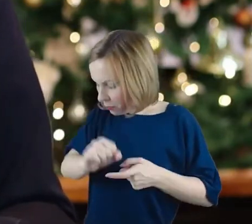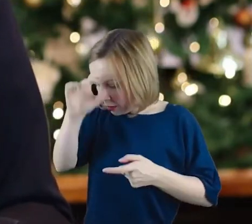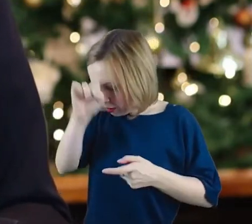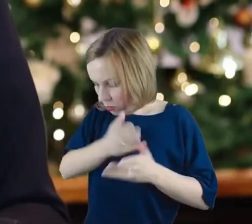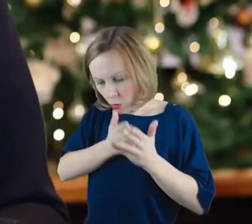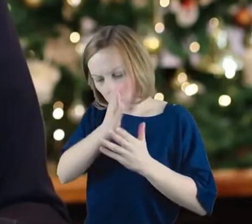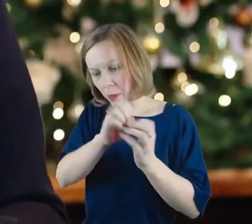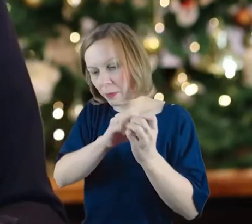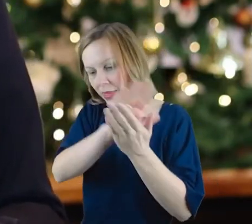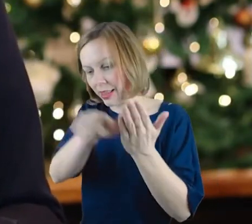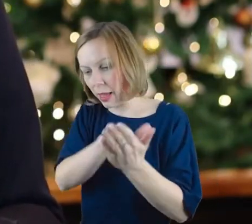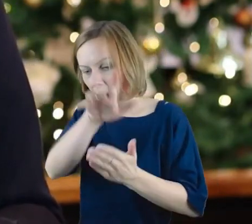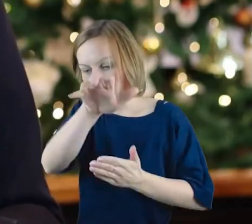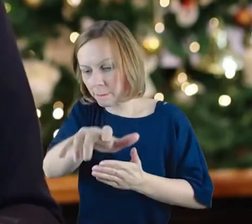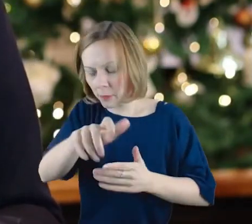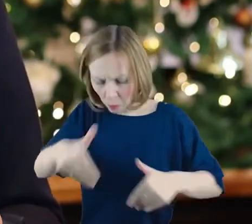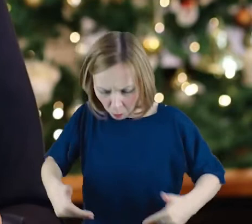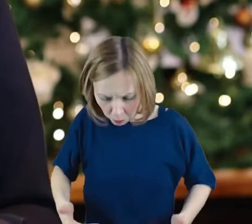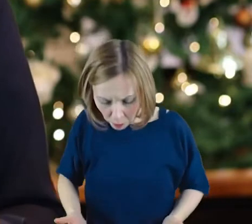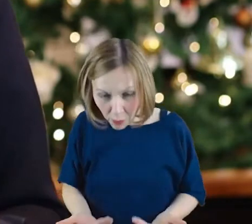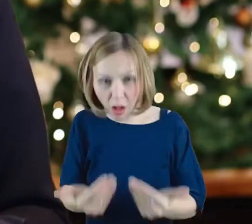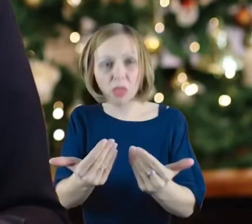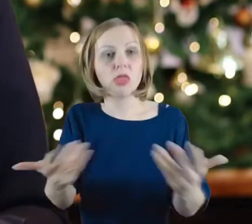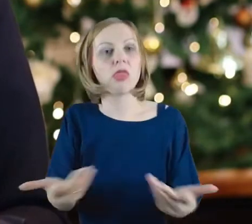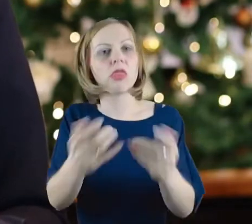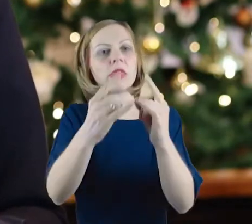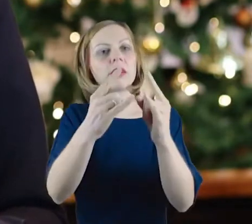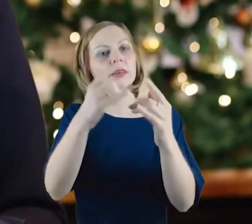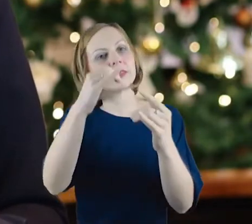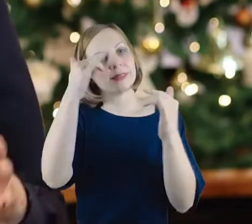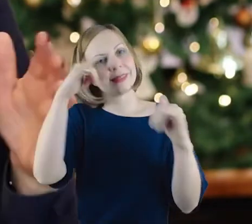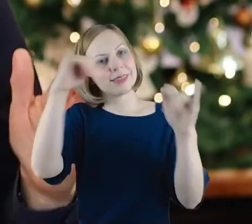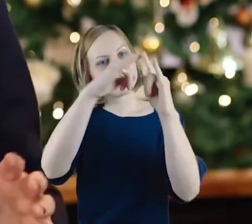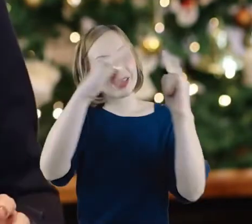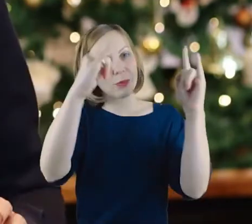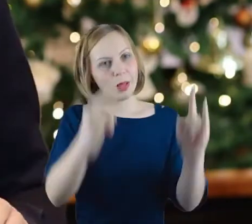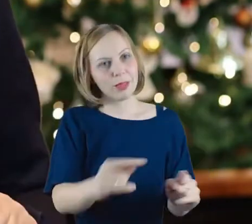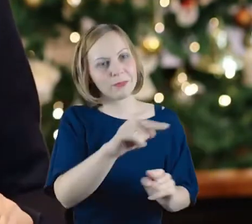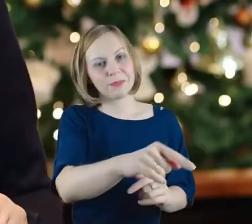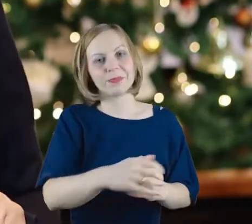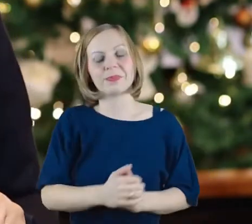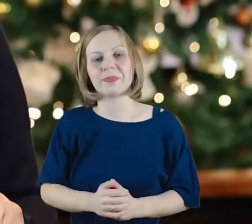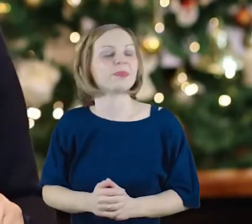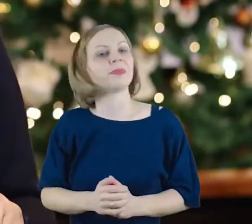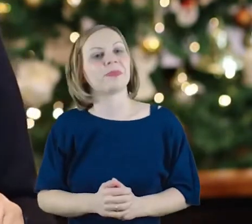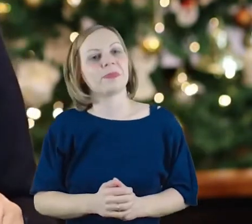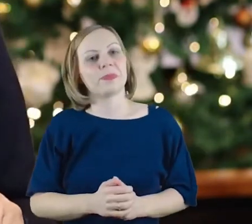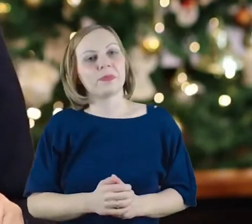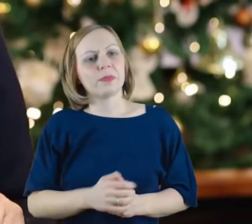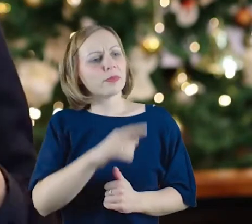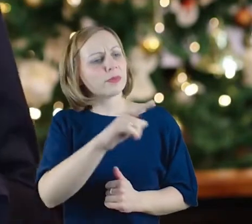and gives birth to her child in a stable. And Mary is not the only woman whose name we hear